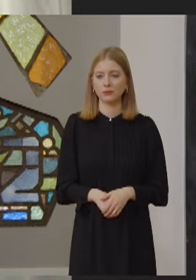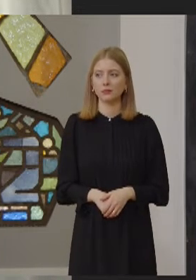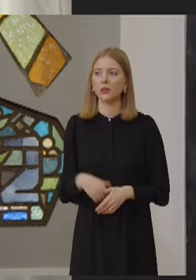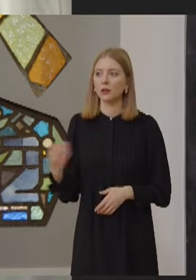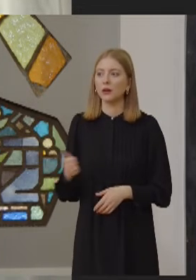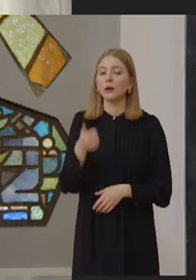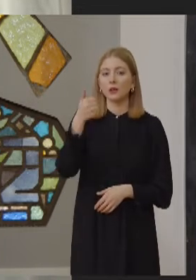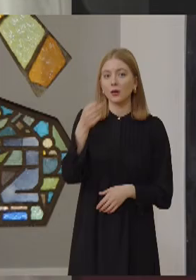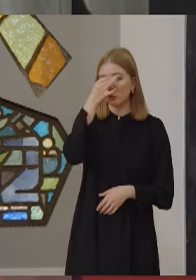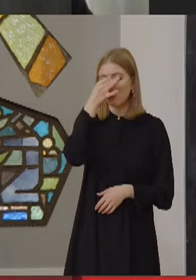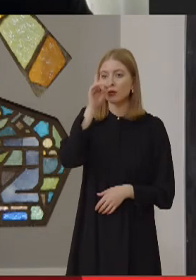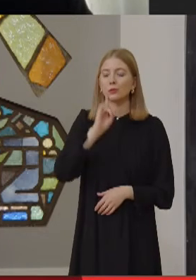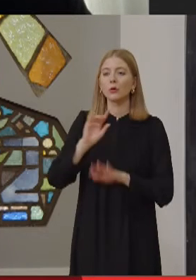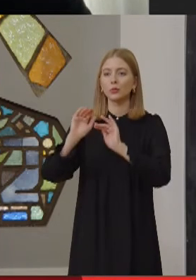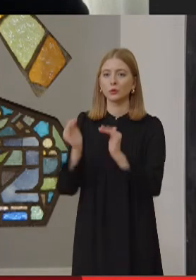will. Professor,